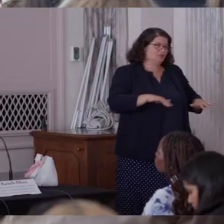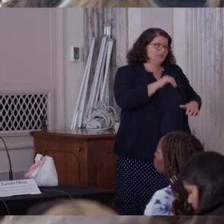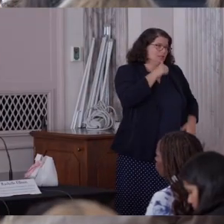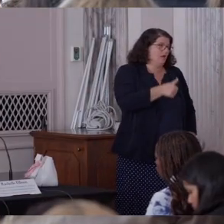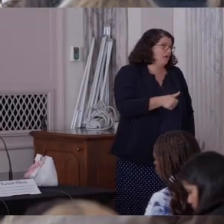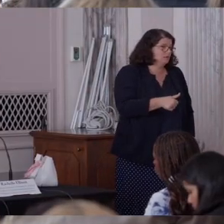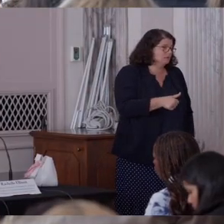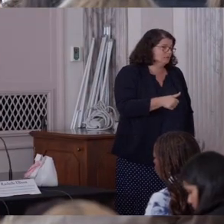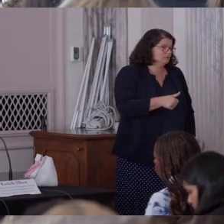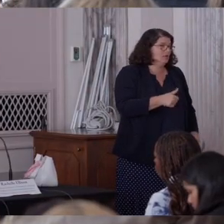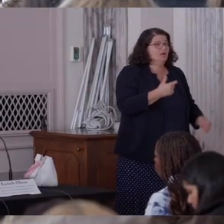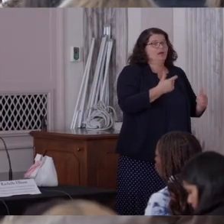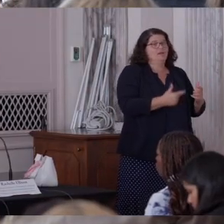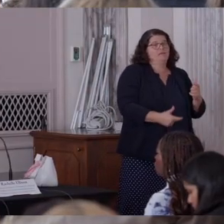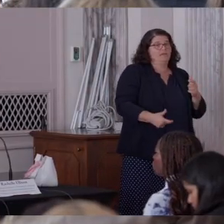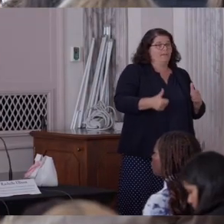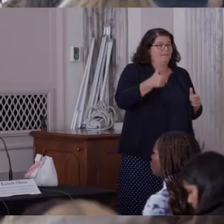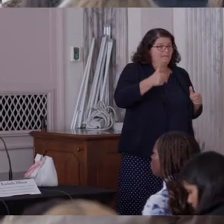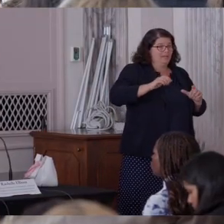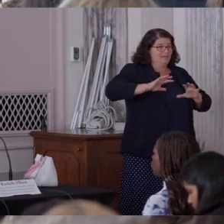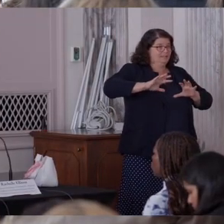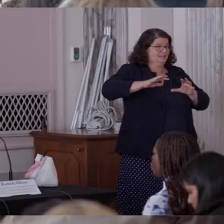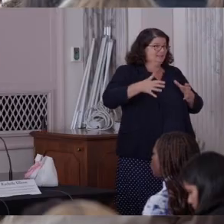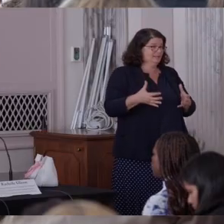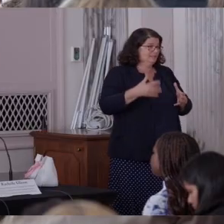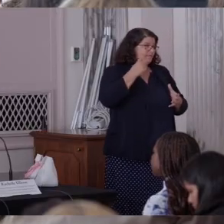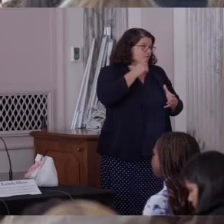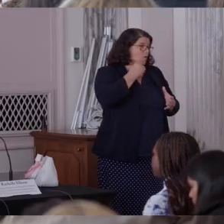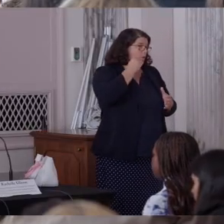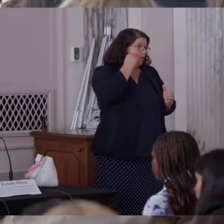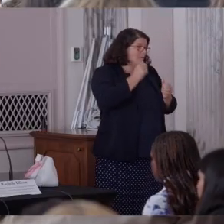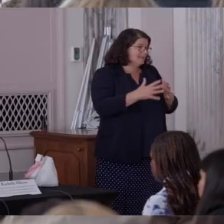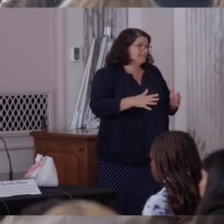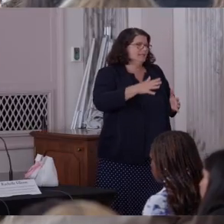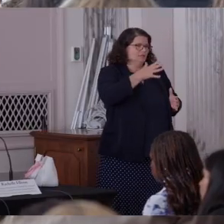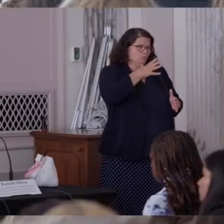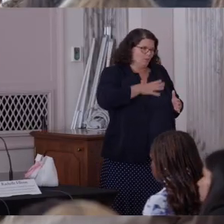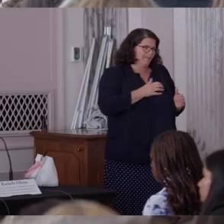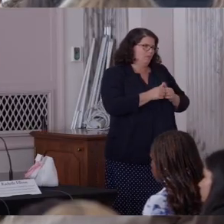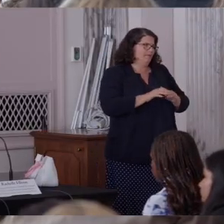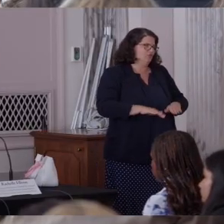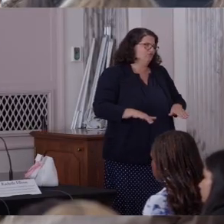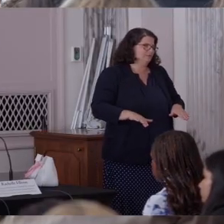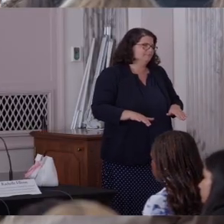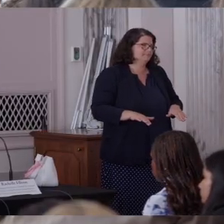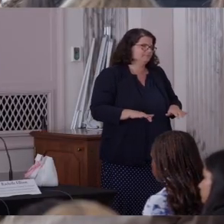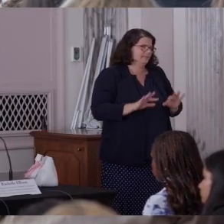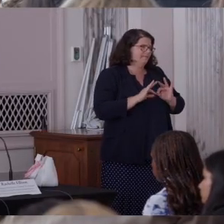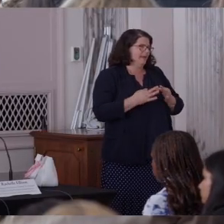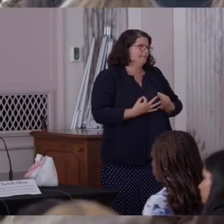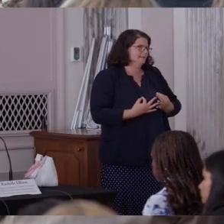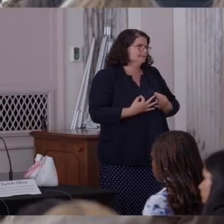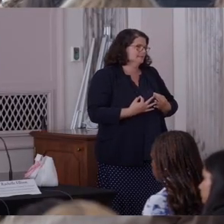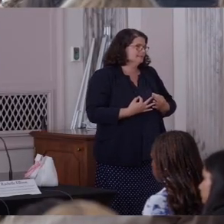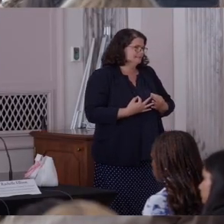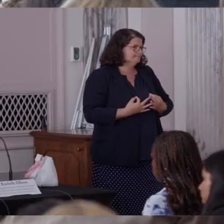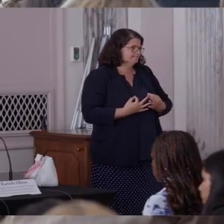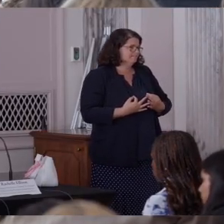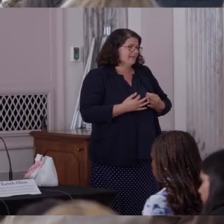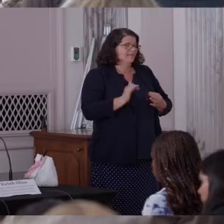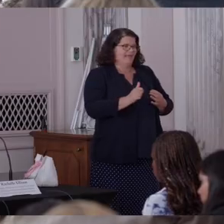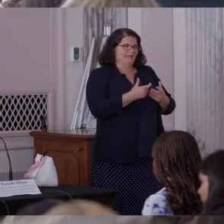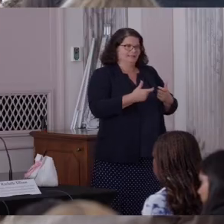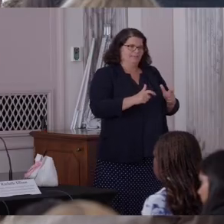largest growing sector of the population is women and children or families. The largest population